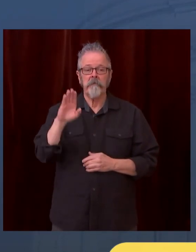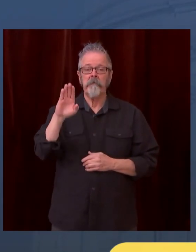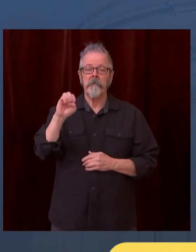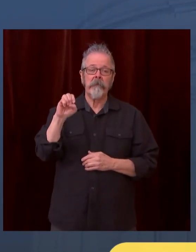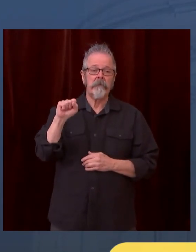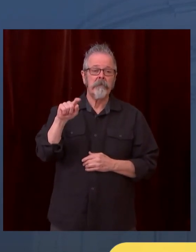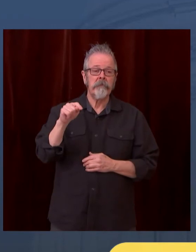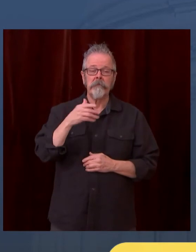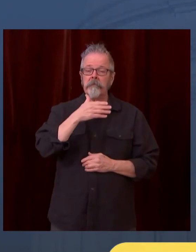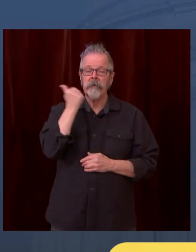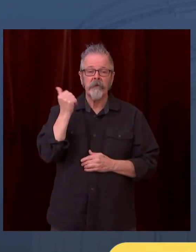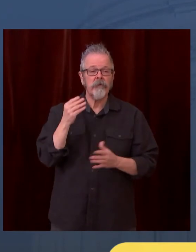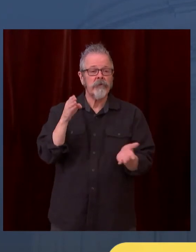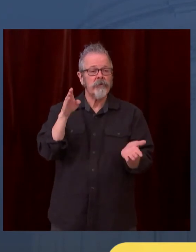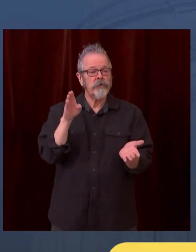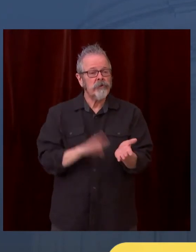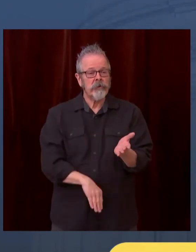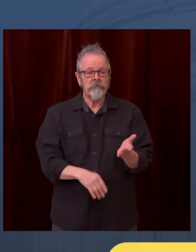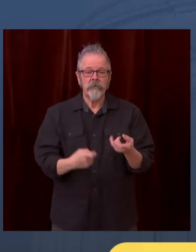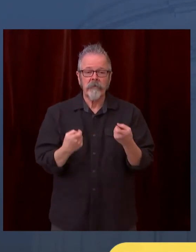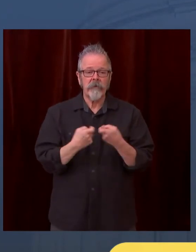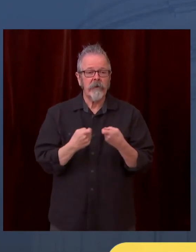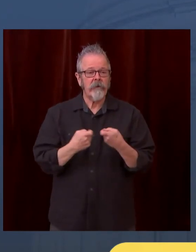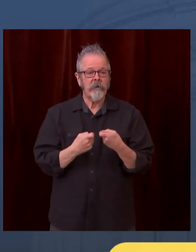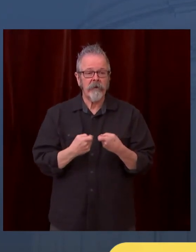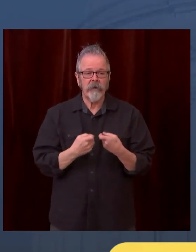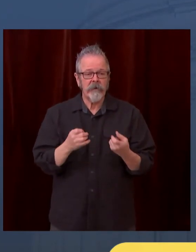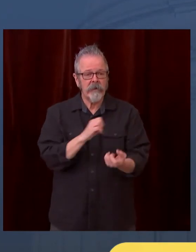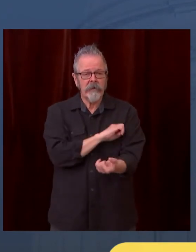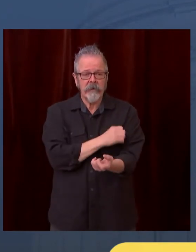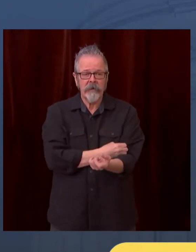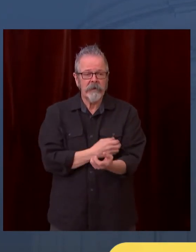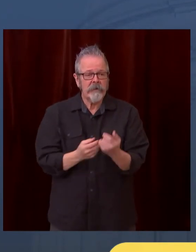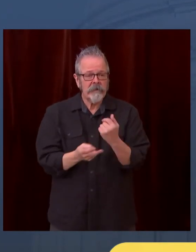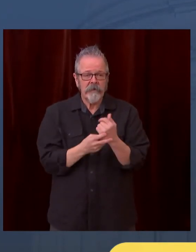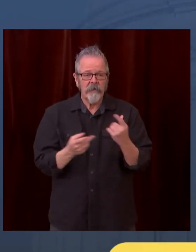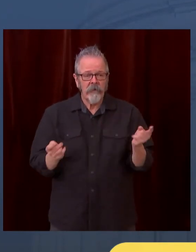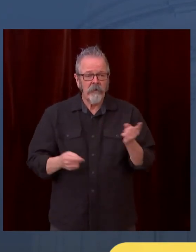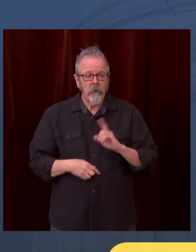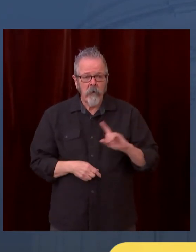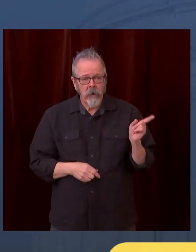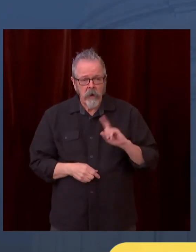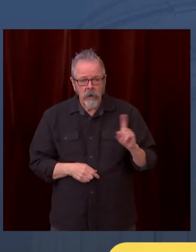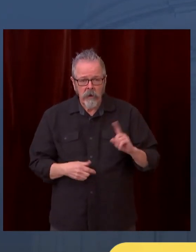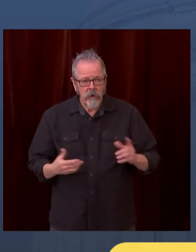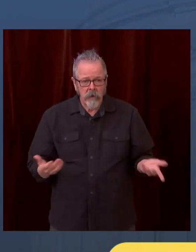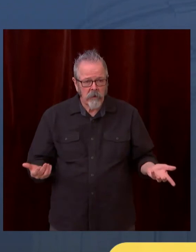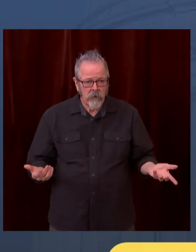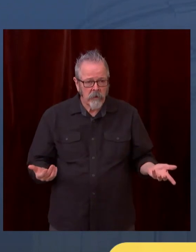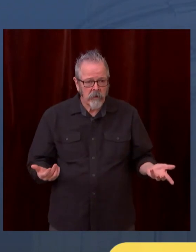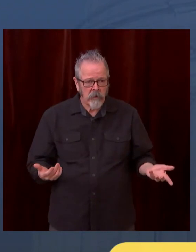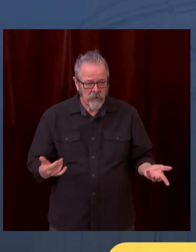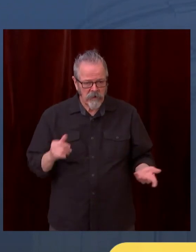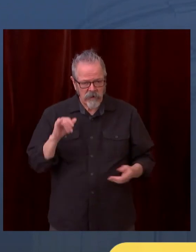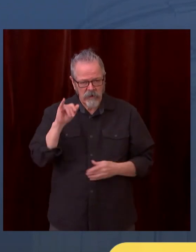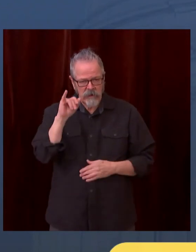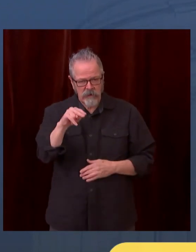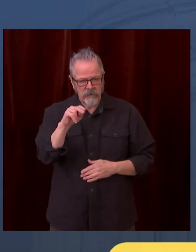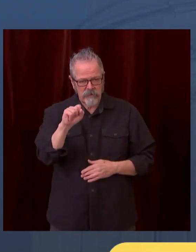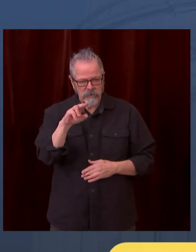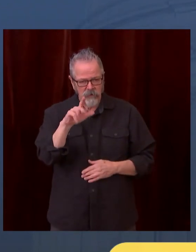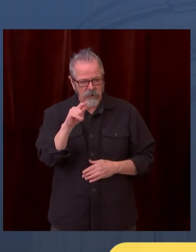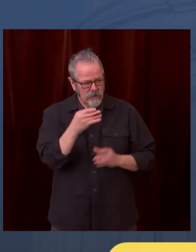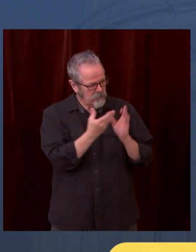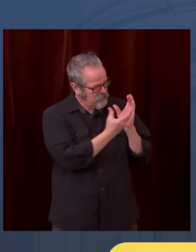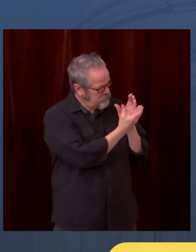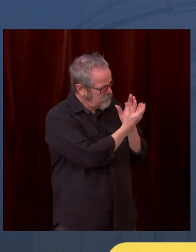It's been called negawatts. When you become more efficient, it's like you're generating a negawatt of energy. It's energy you